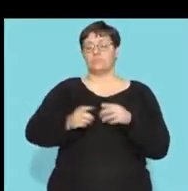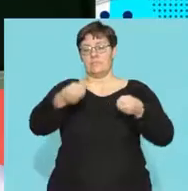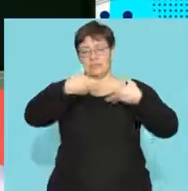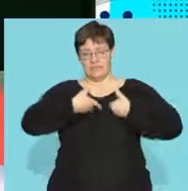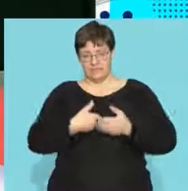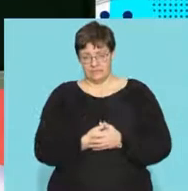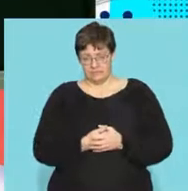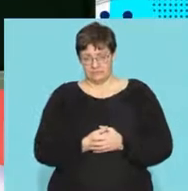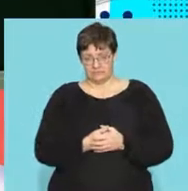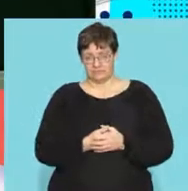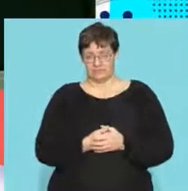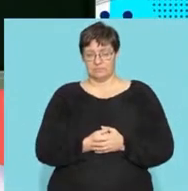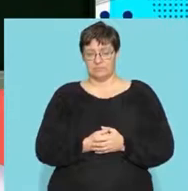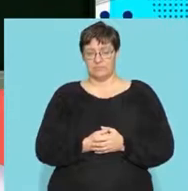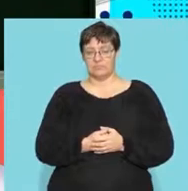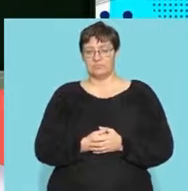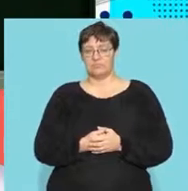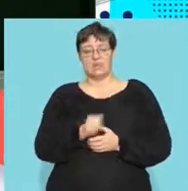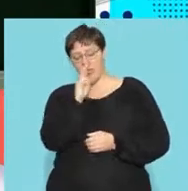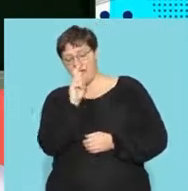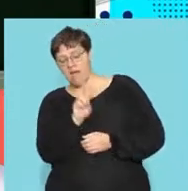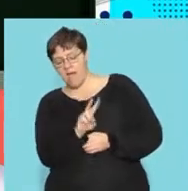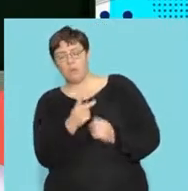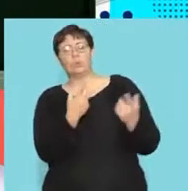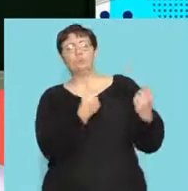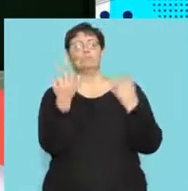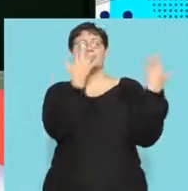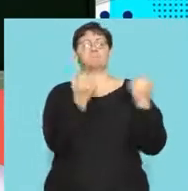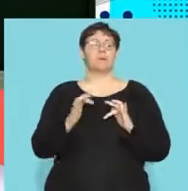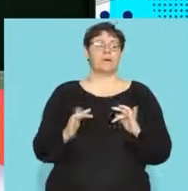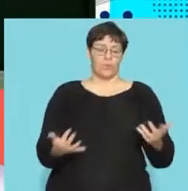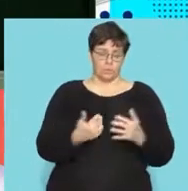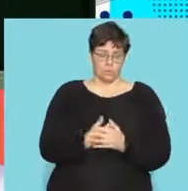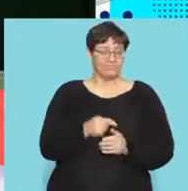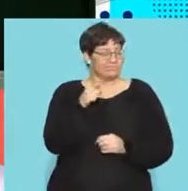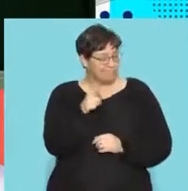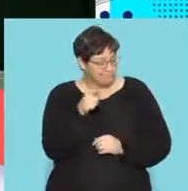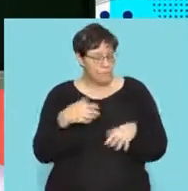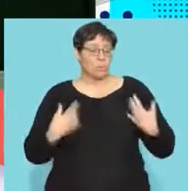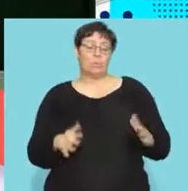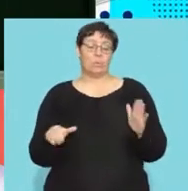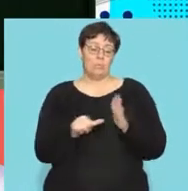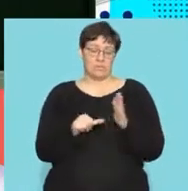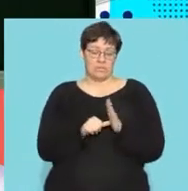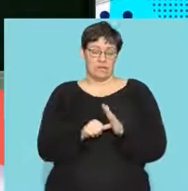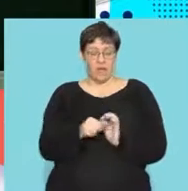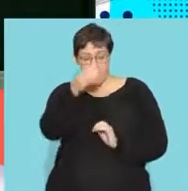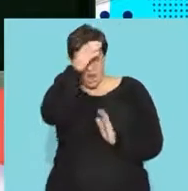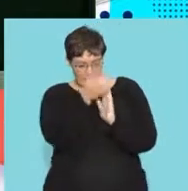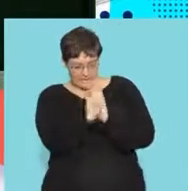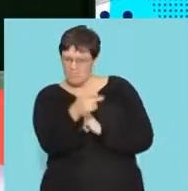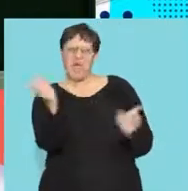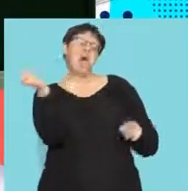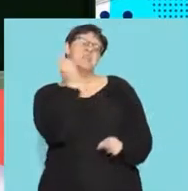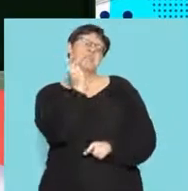you. Let's watch how we go about doing this calculation. Very important. Once you master it, piece